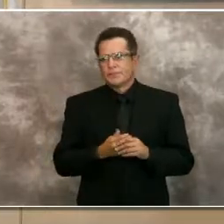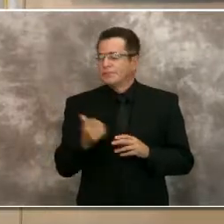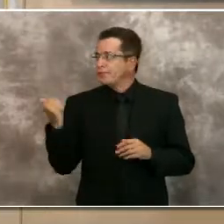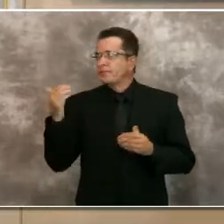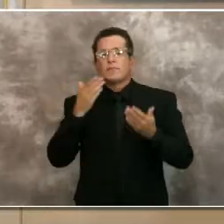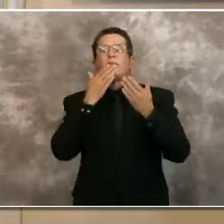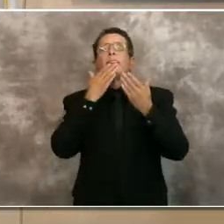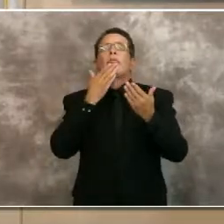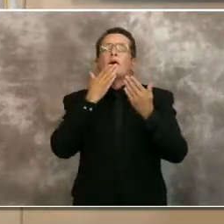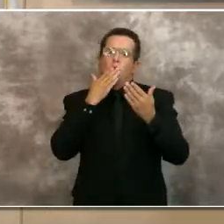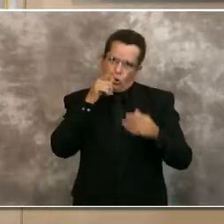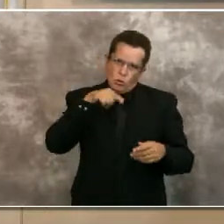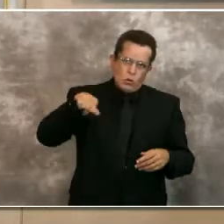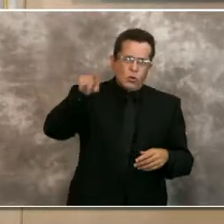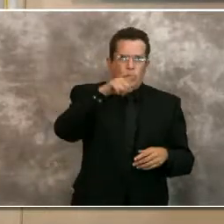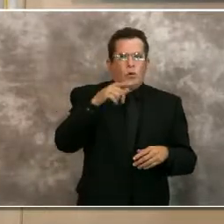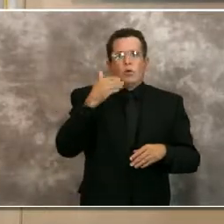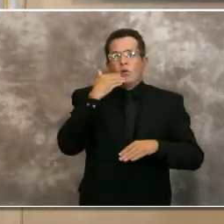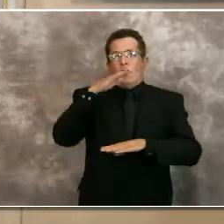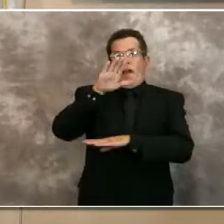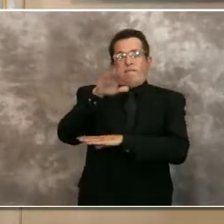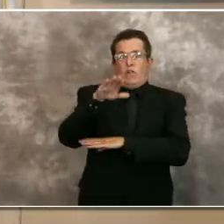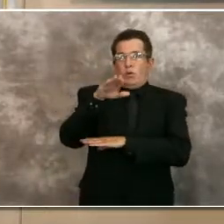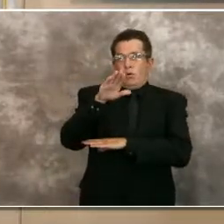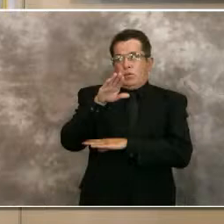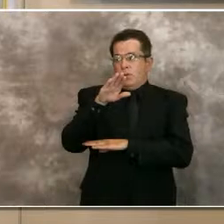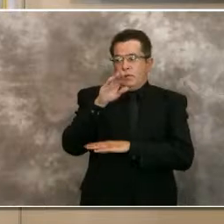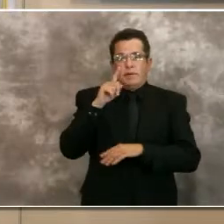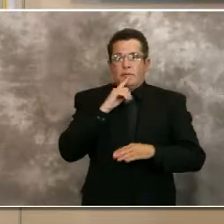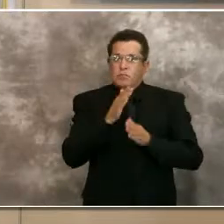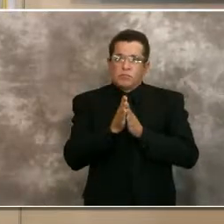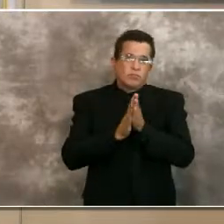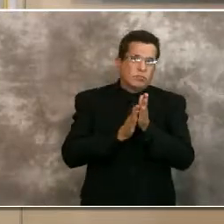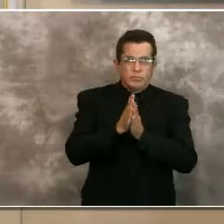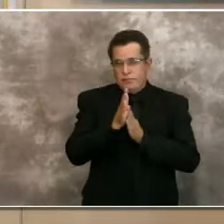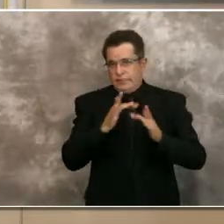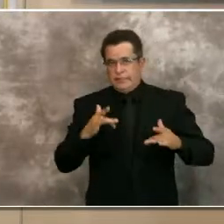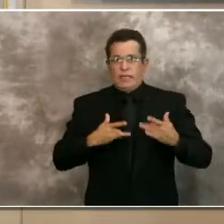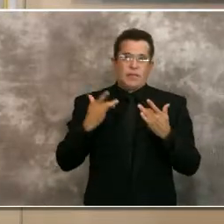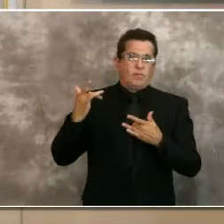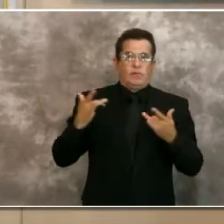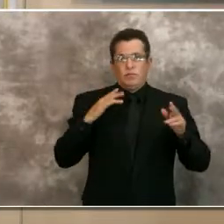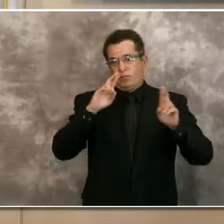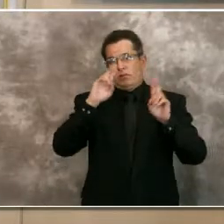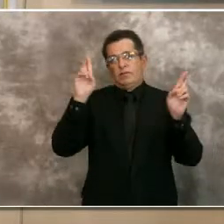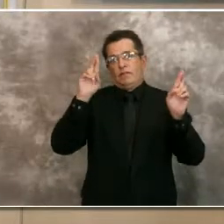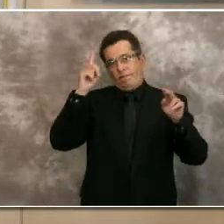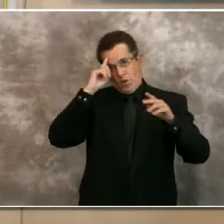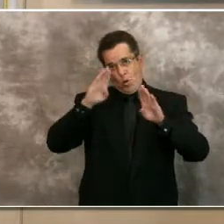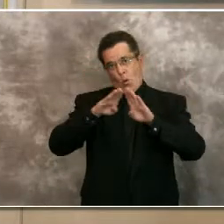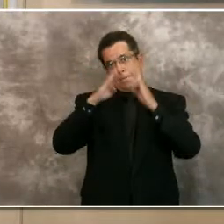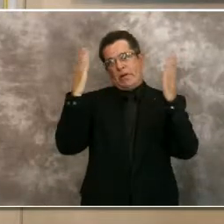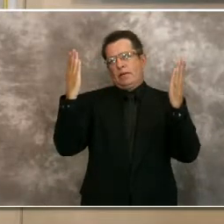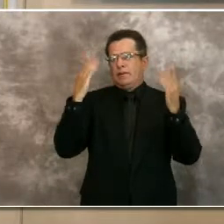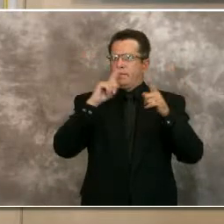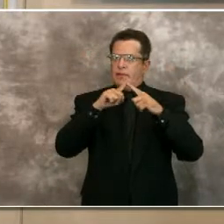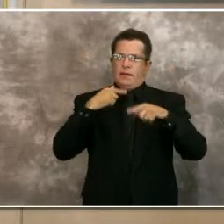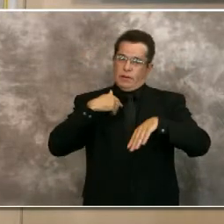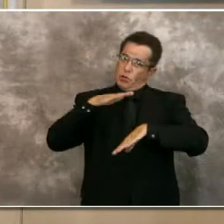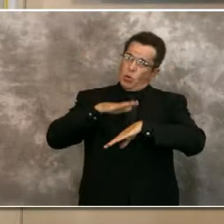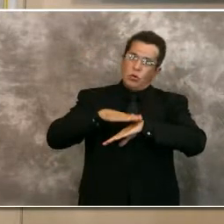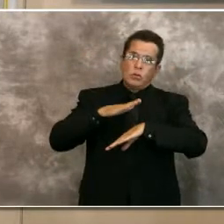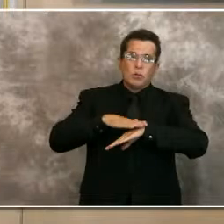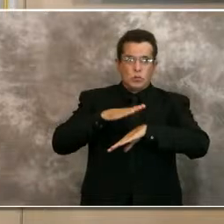Thank you, and good afternoon. I know that there has been a lot of excitement around the speed and scope of the reopenings, but I want to say on a cautionary